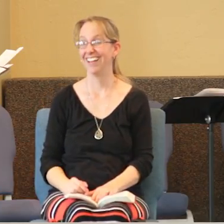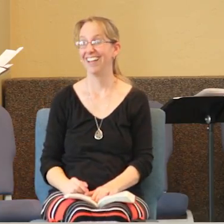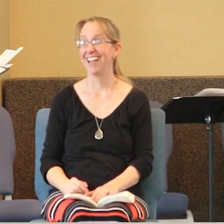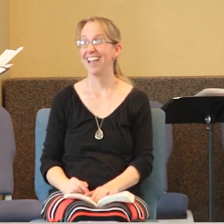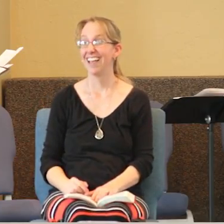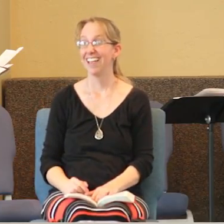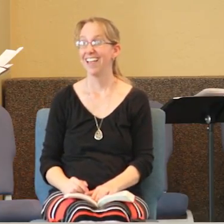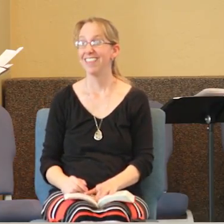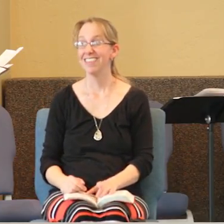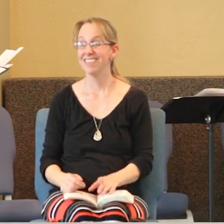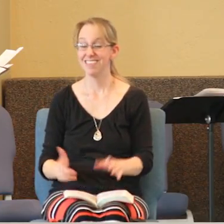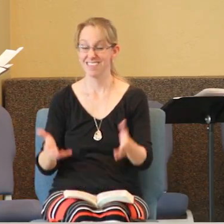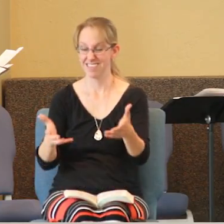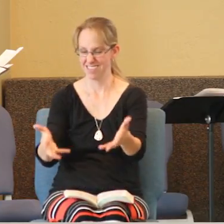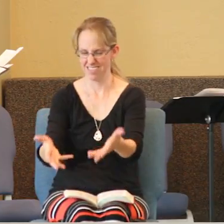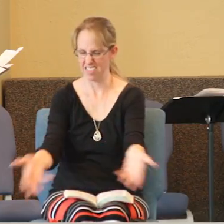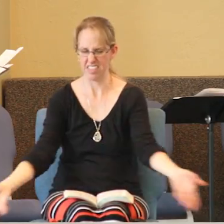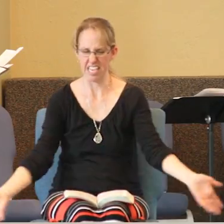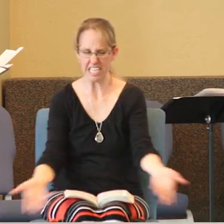This isn't it.